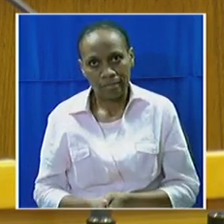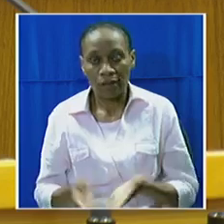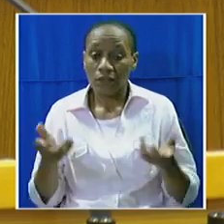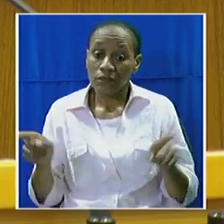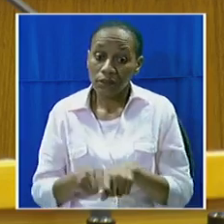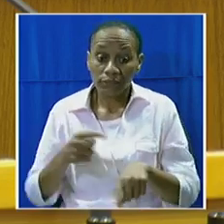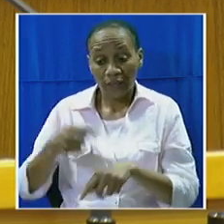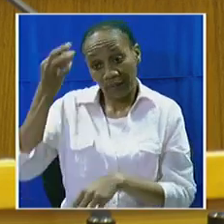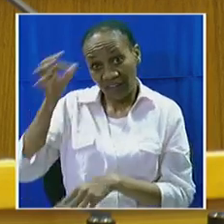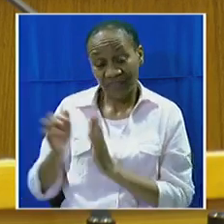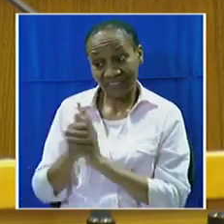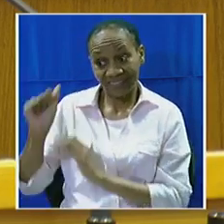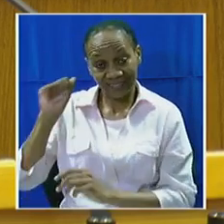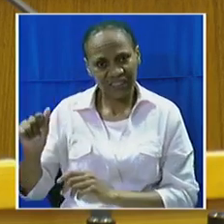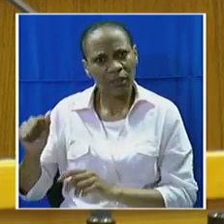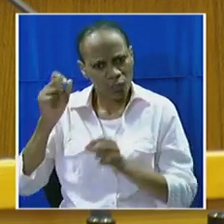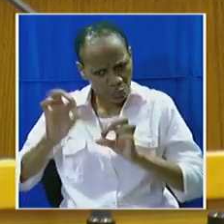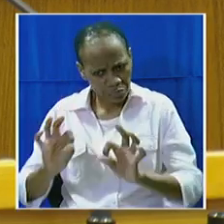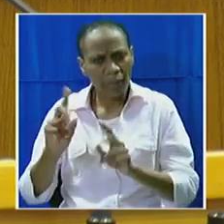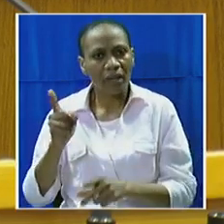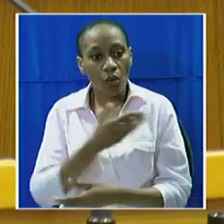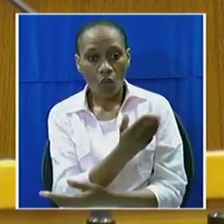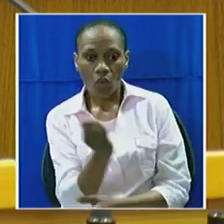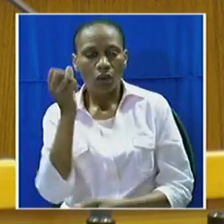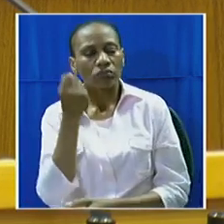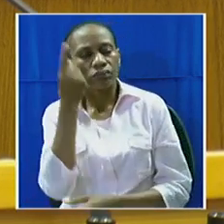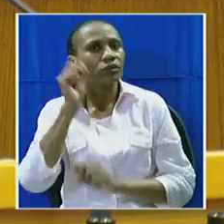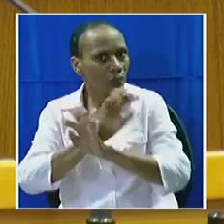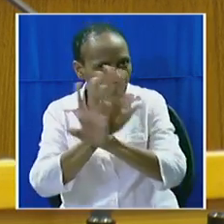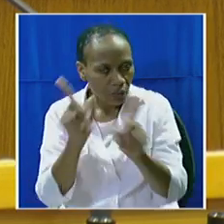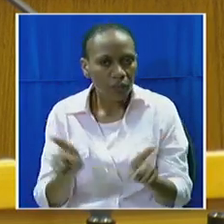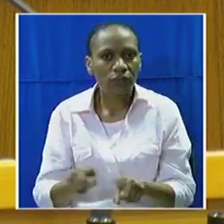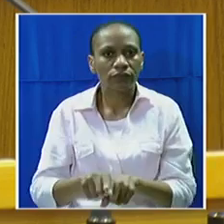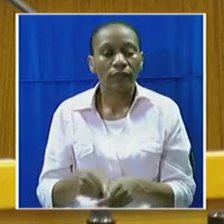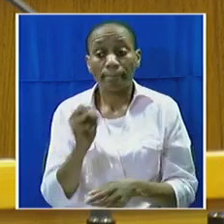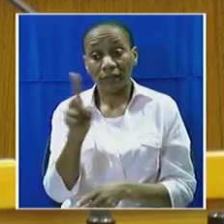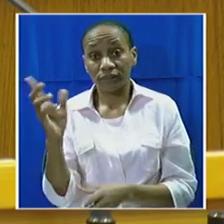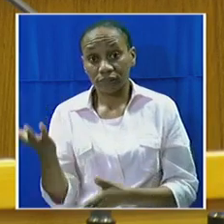of the state, and these should be understood separately. Of course,